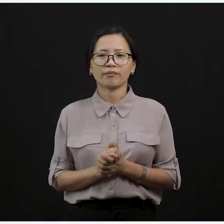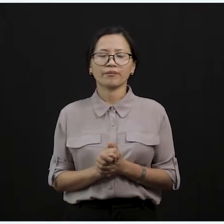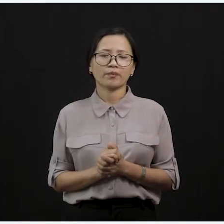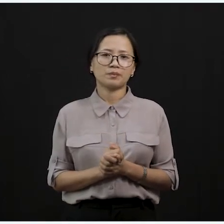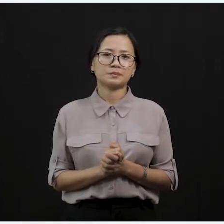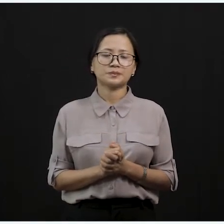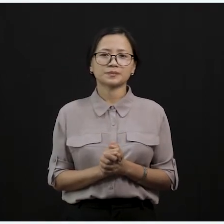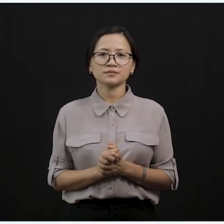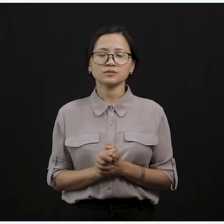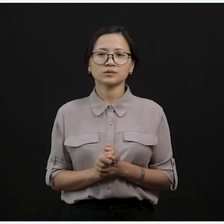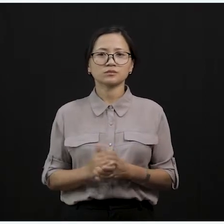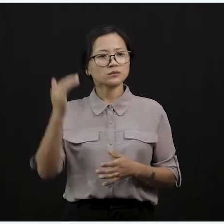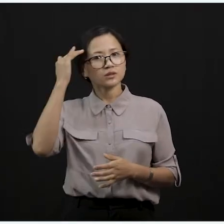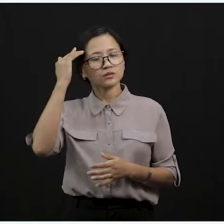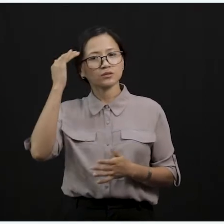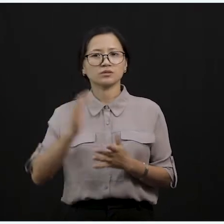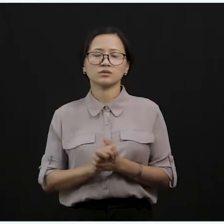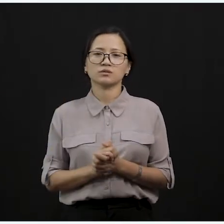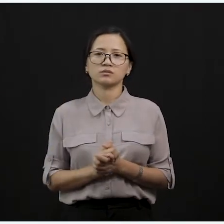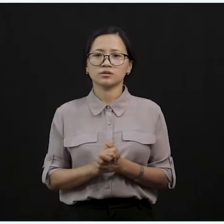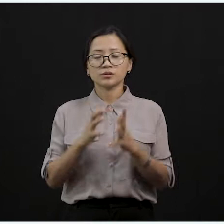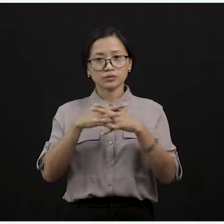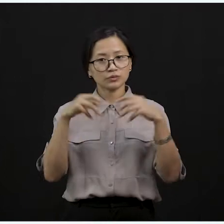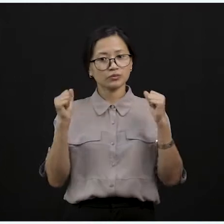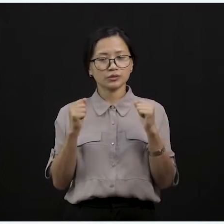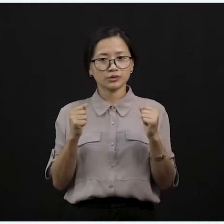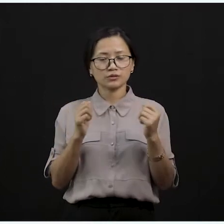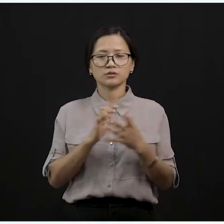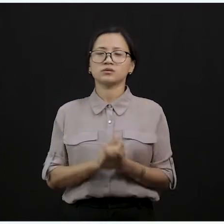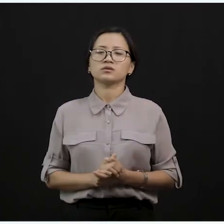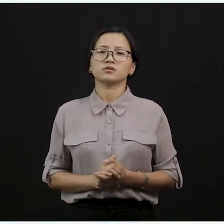Now they know that in the winter,